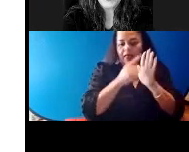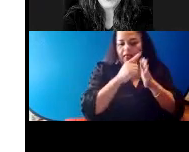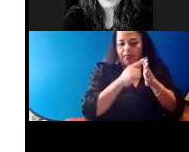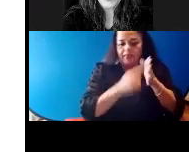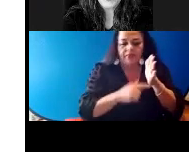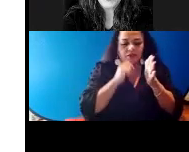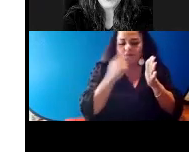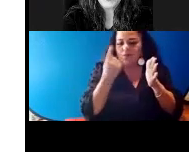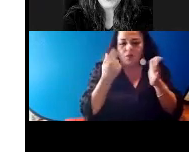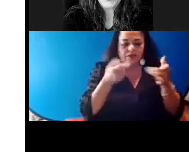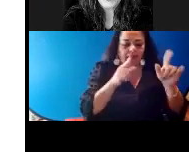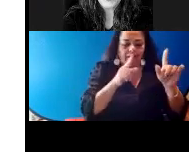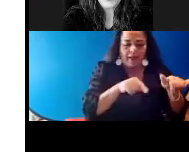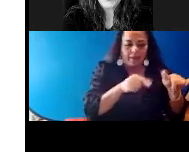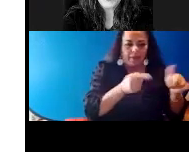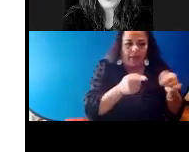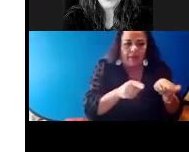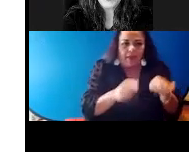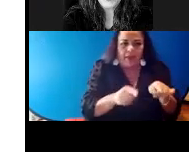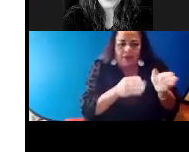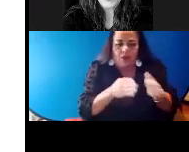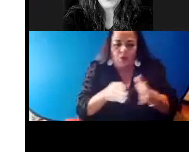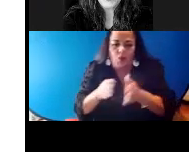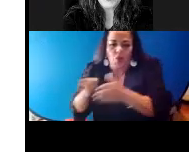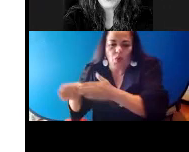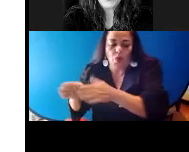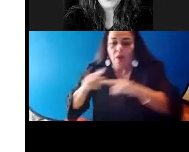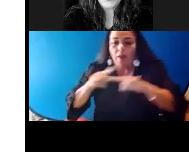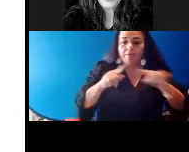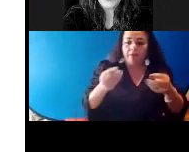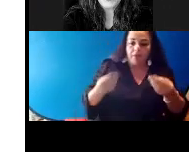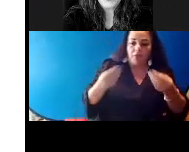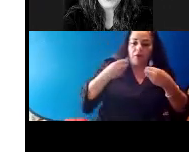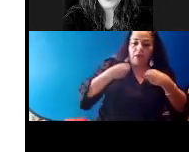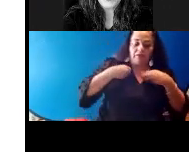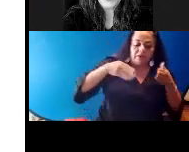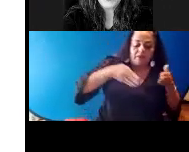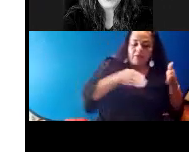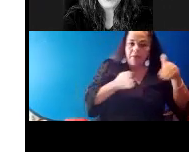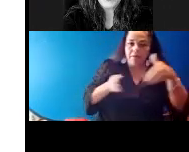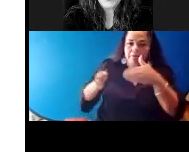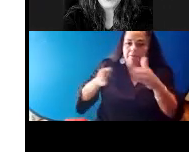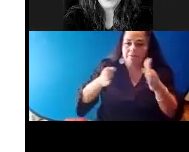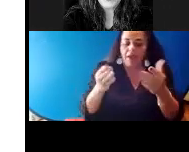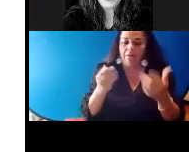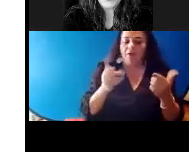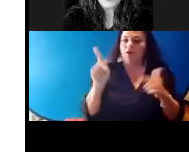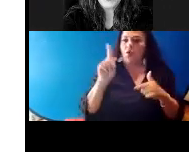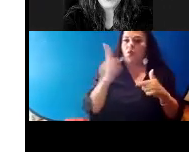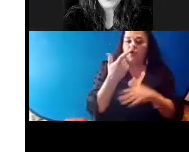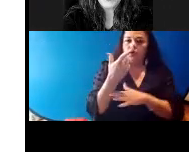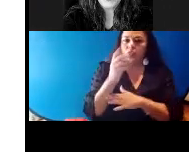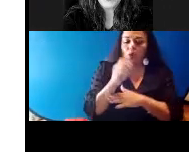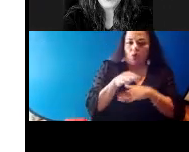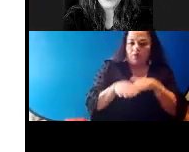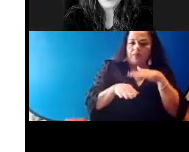always happen in a linear order, because the first thing adults do is like, give us the roadmap of the exact way we go, give us the exact steps. And if